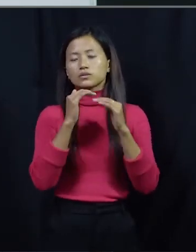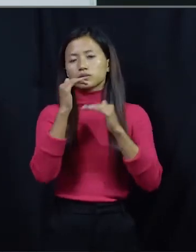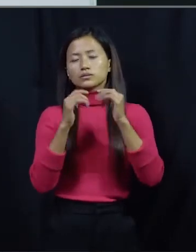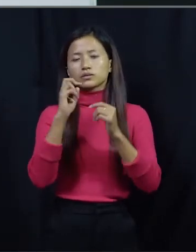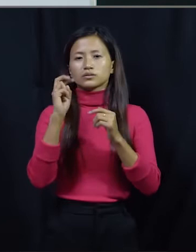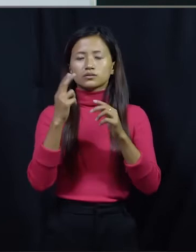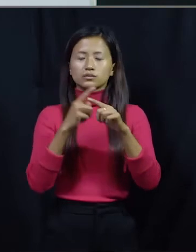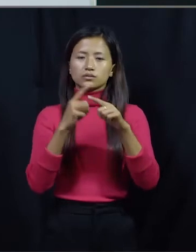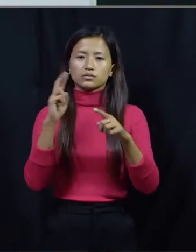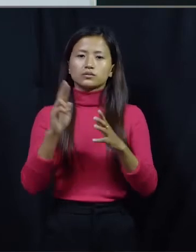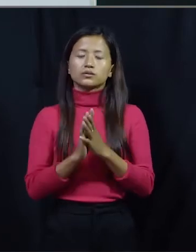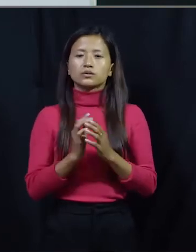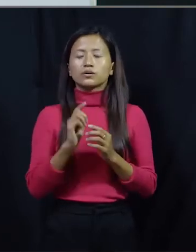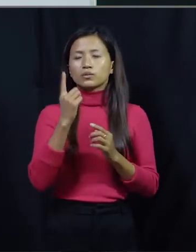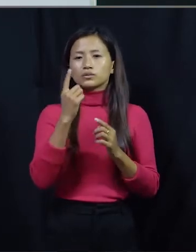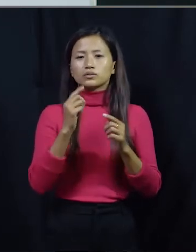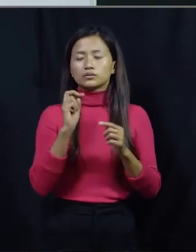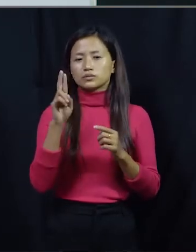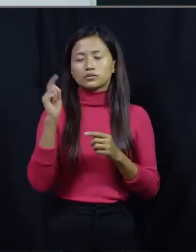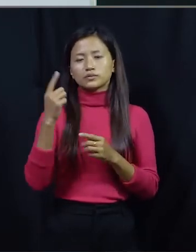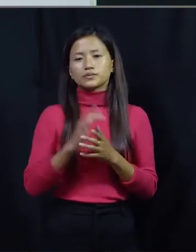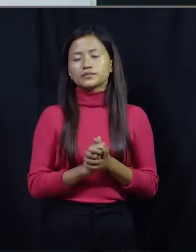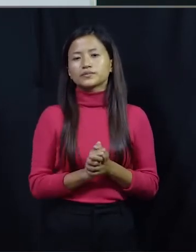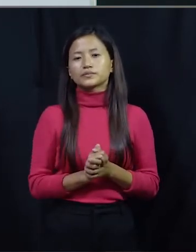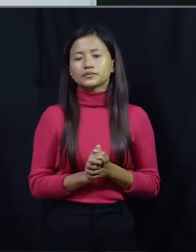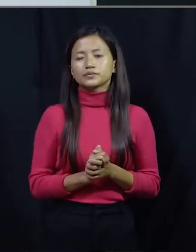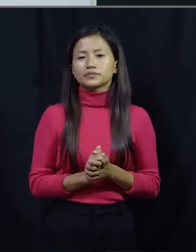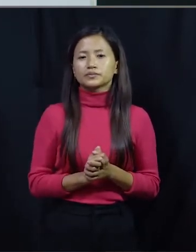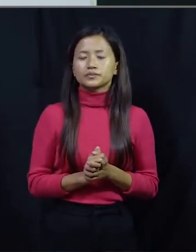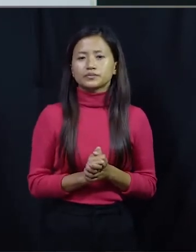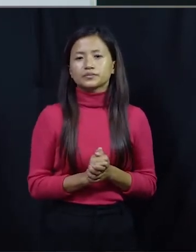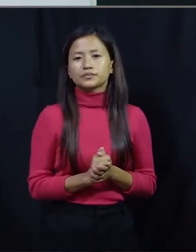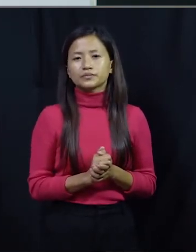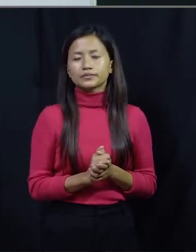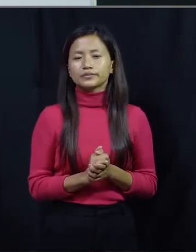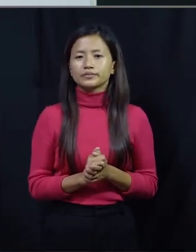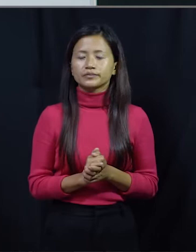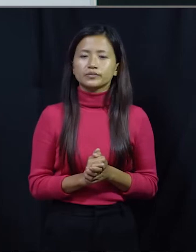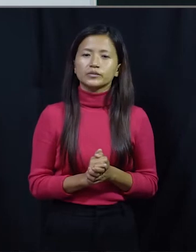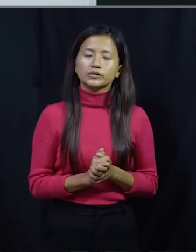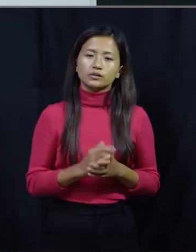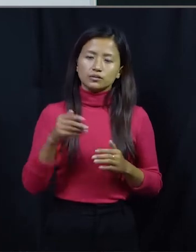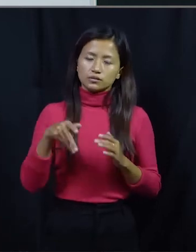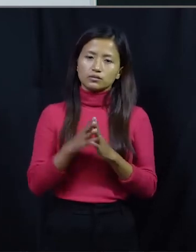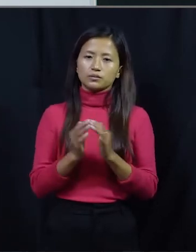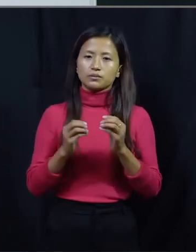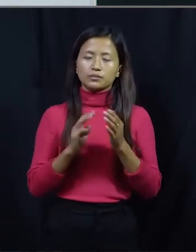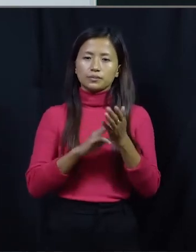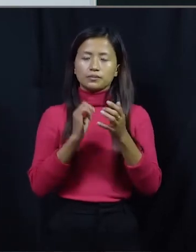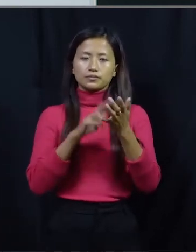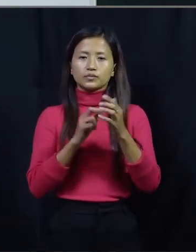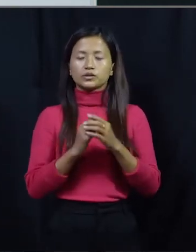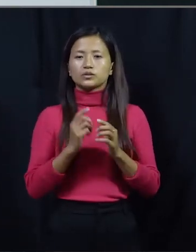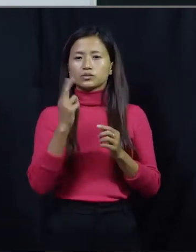we concluded f is one-to-one. Okay, if it is not one-to-one, then we say that it is a many-to-one function. Okay, the